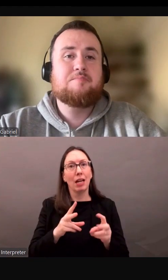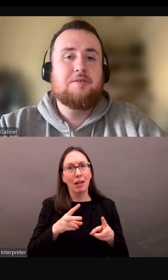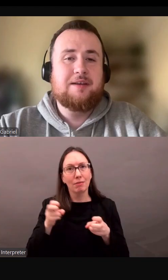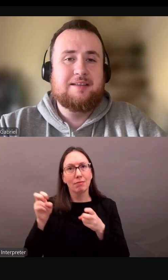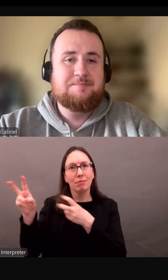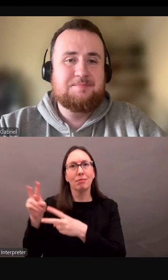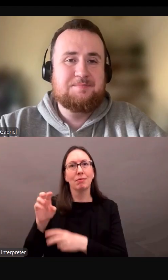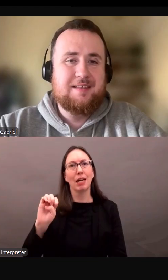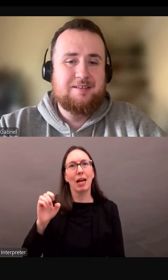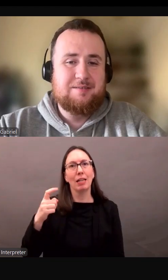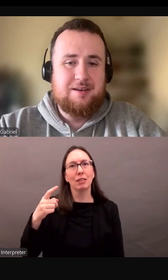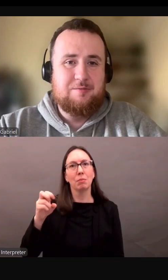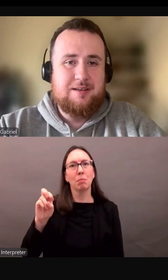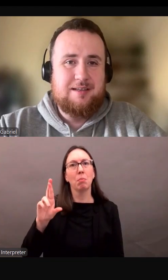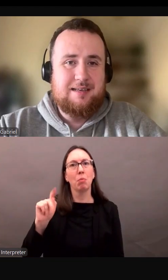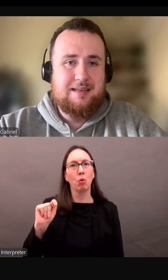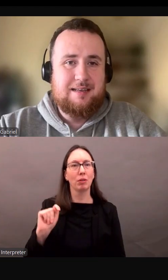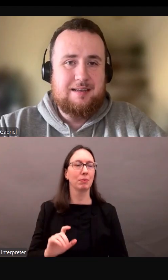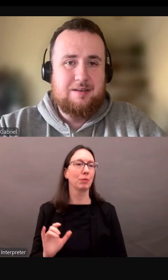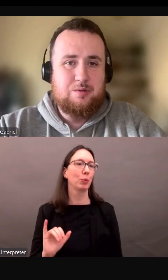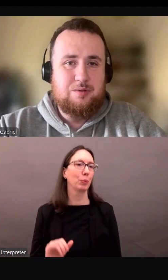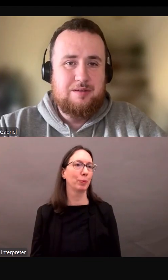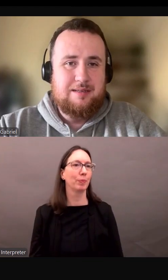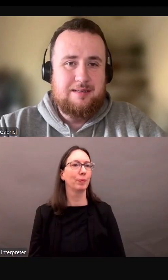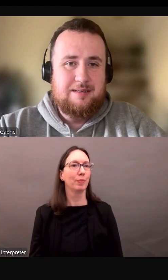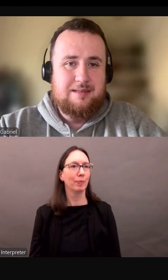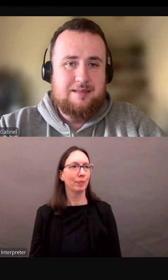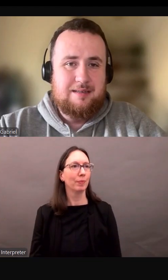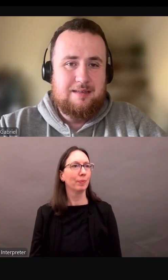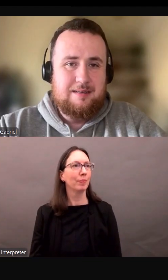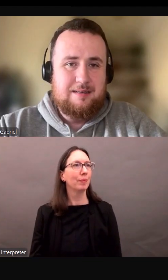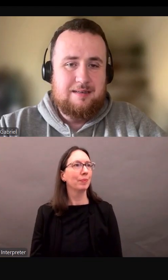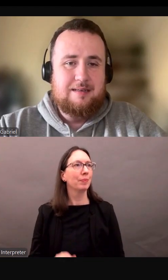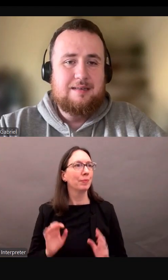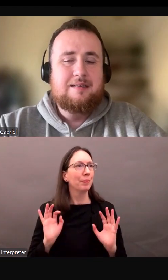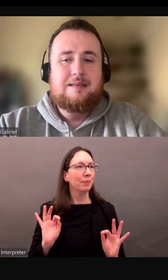Oh, perfect. Oh, sorry, 1 second.